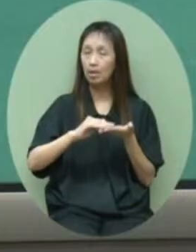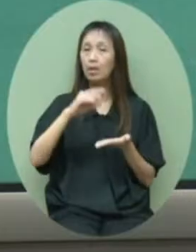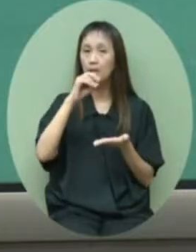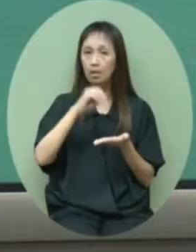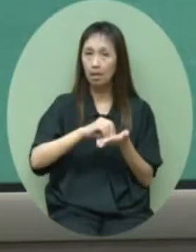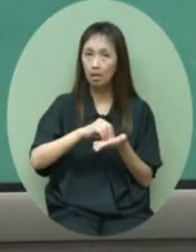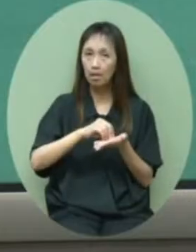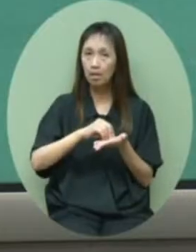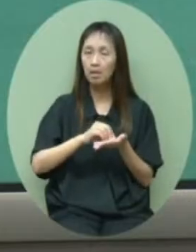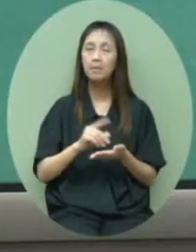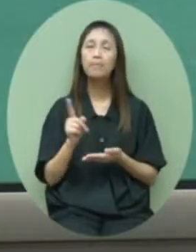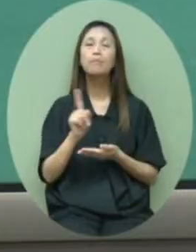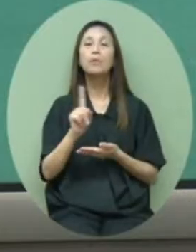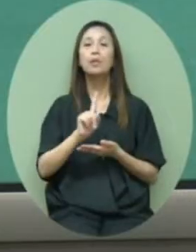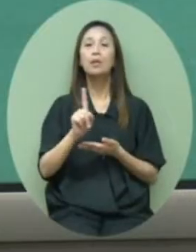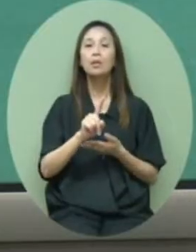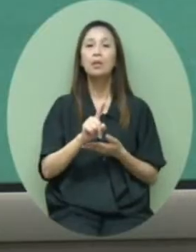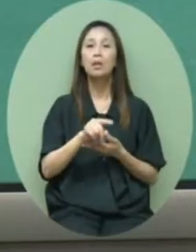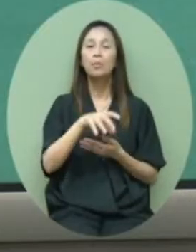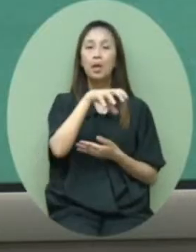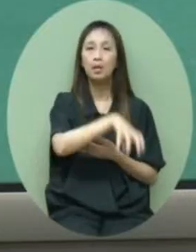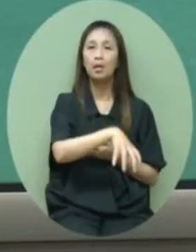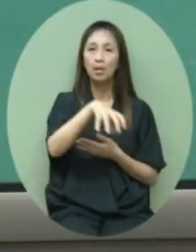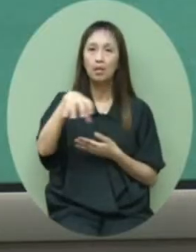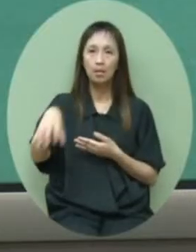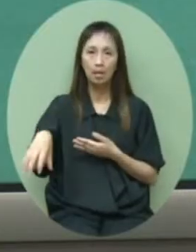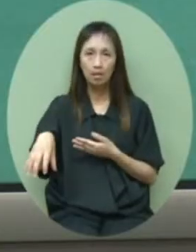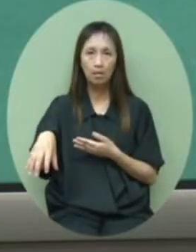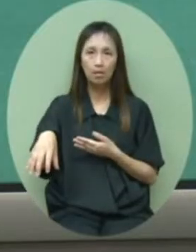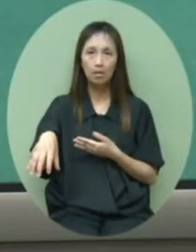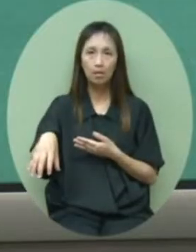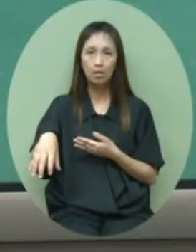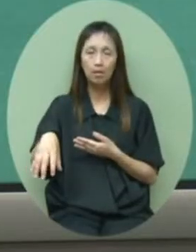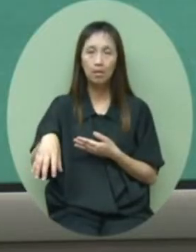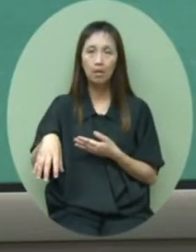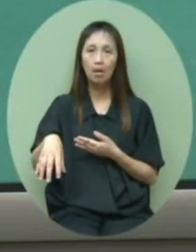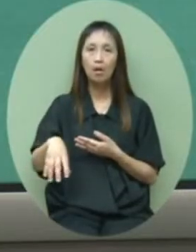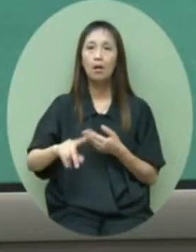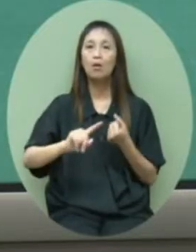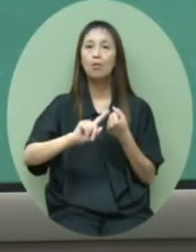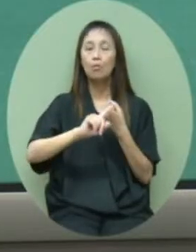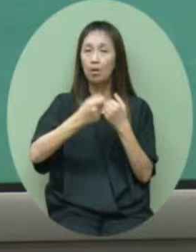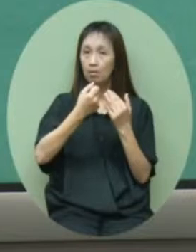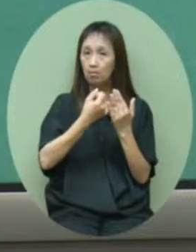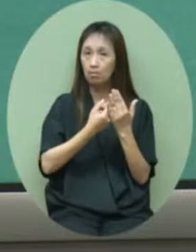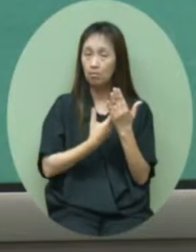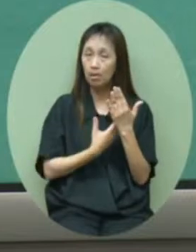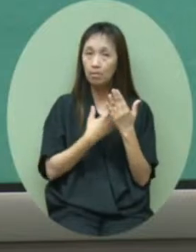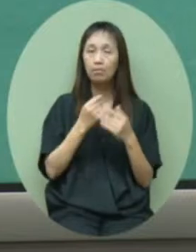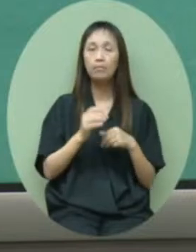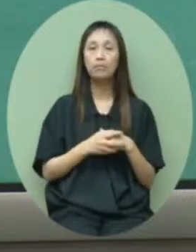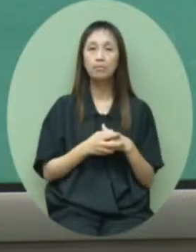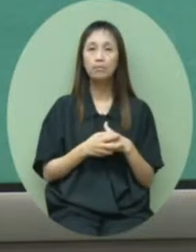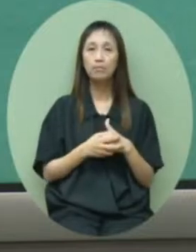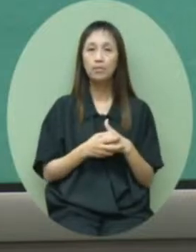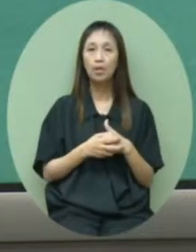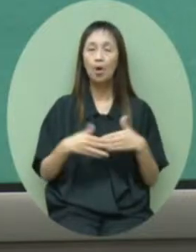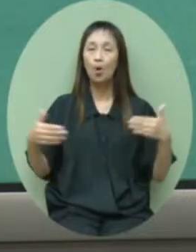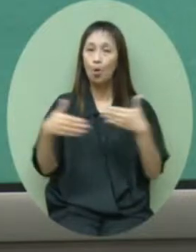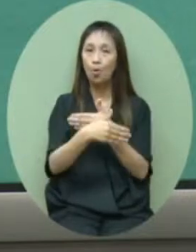turn, enhance taxi service. The law will state specifically what sort of point-to-point